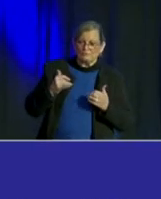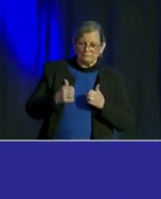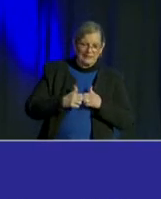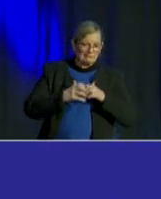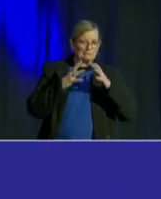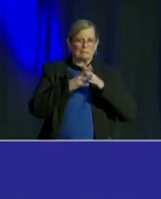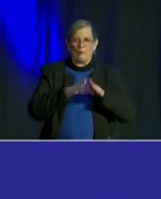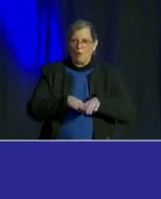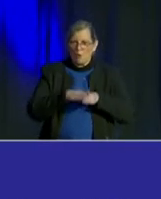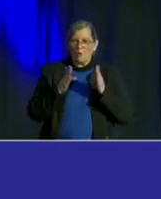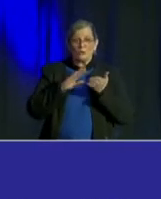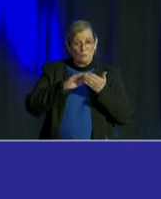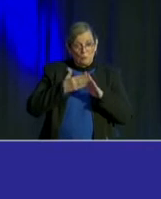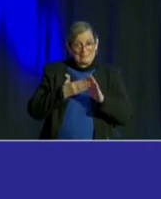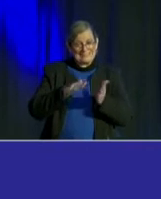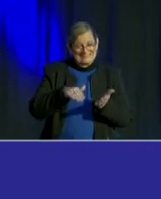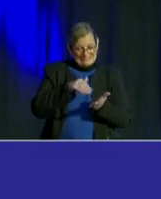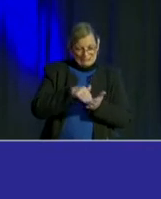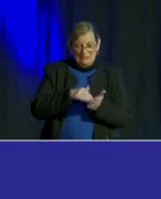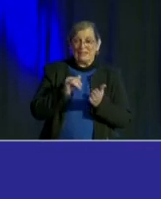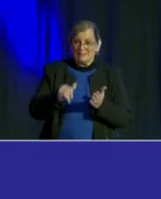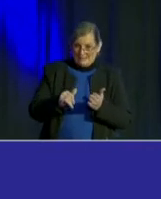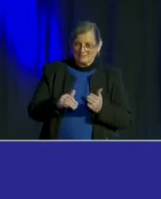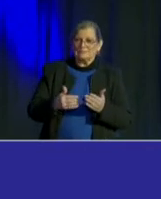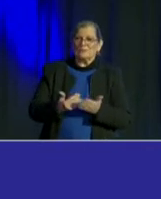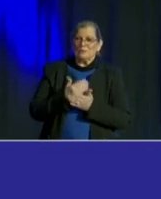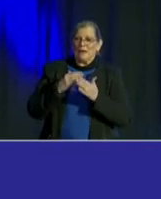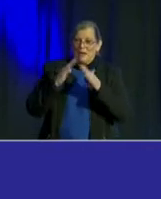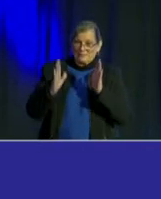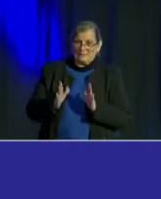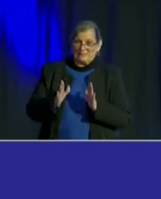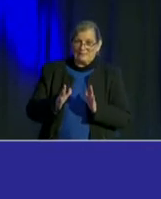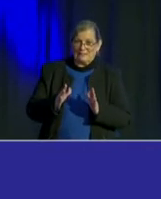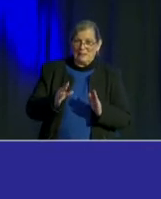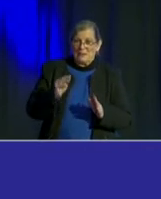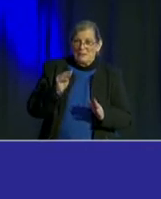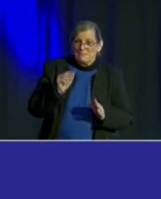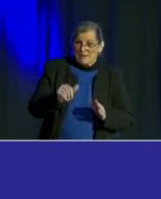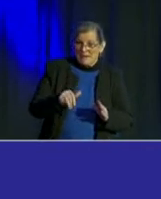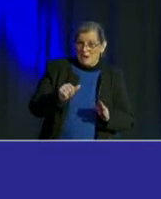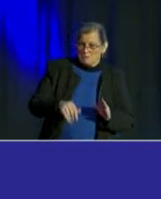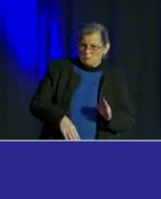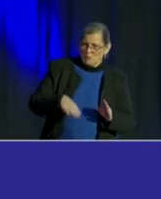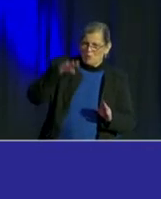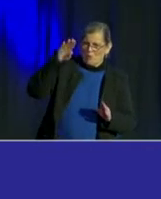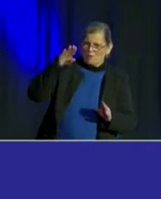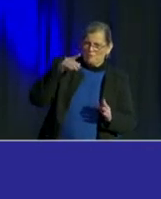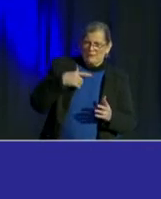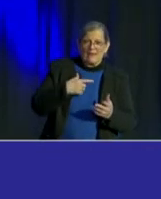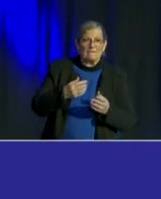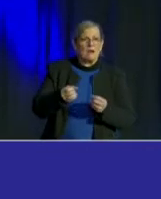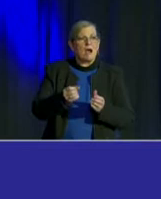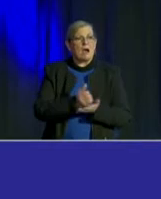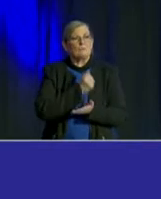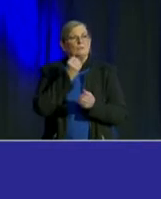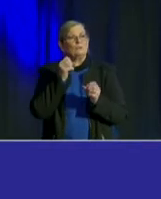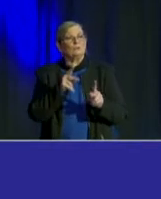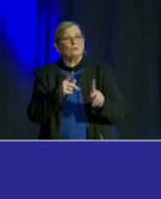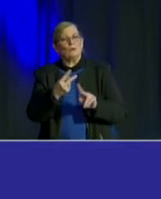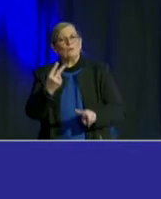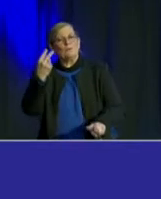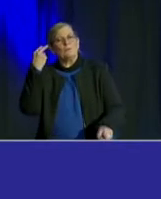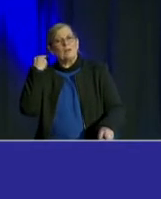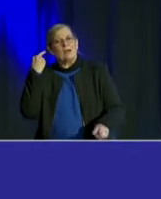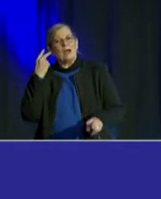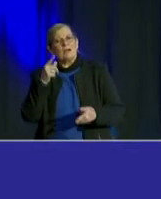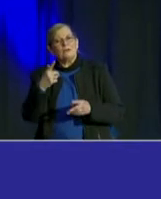That's what investing in housing does. And when Maya grows up, hopefully she'll have the opportunity to go to college, to succeed